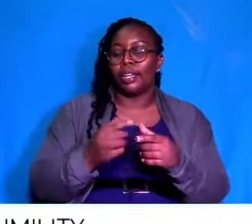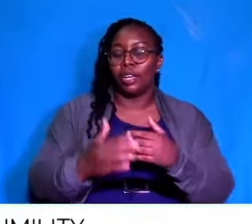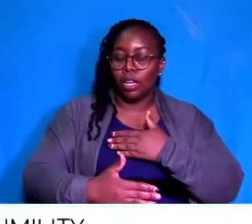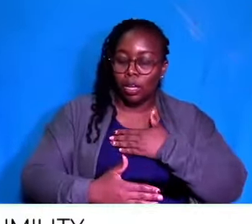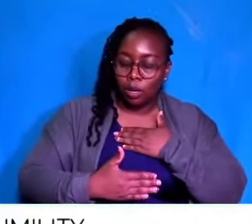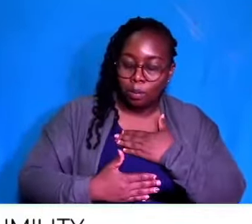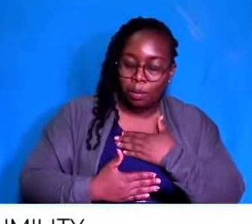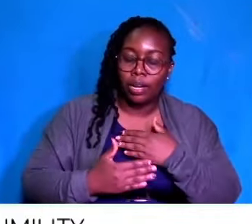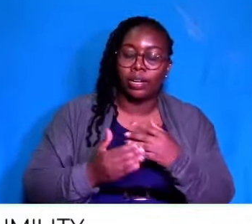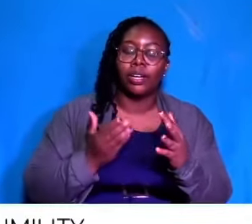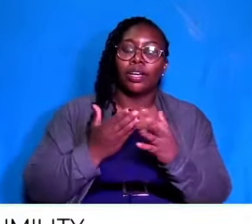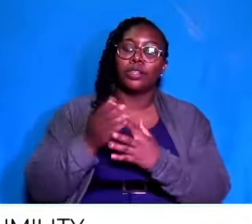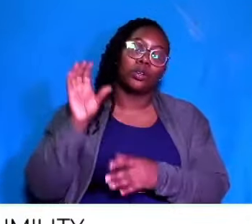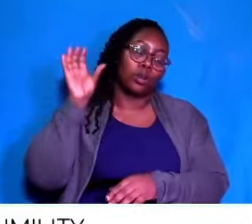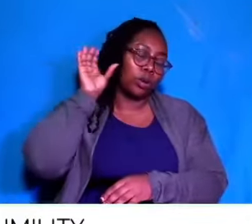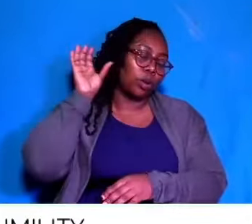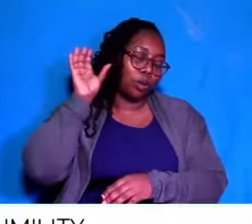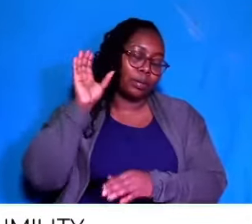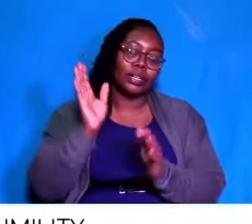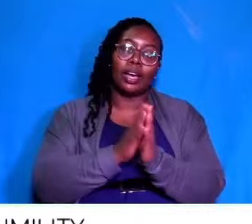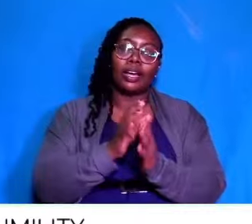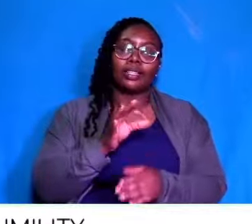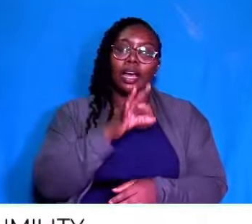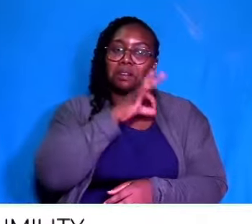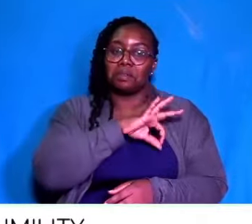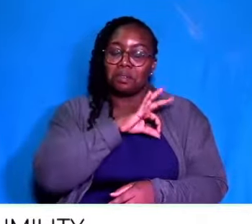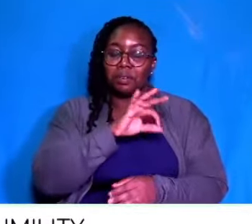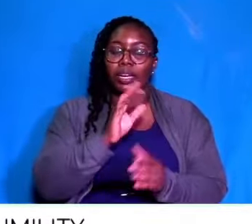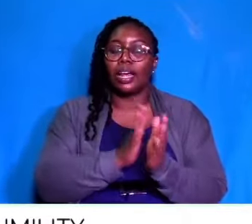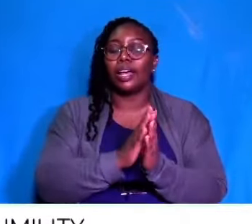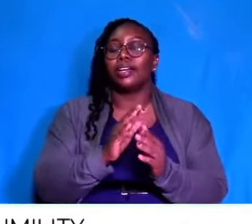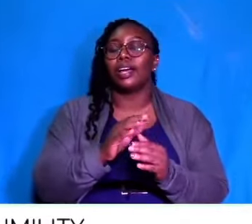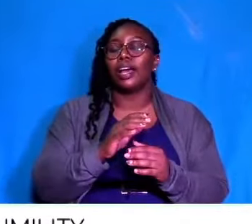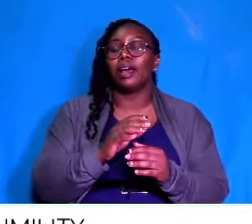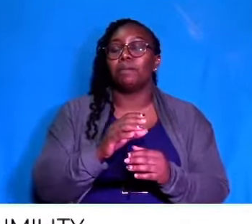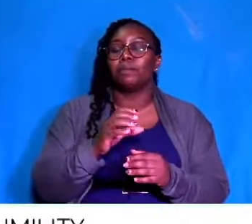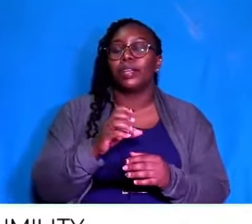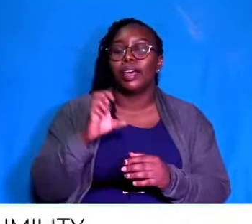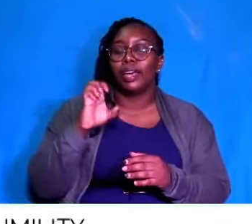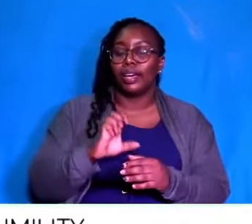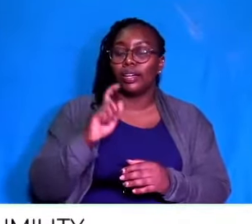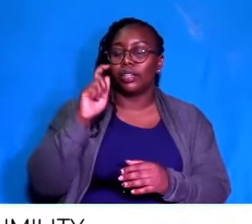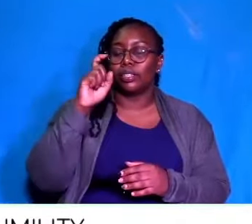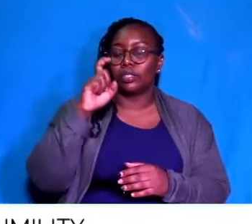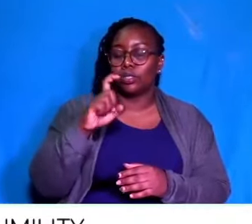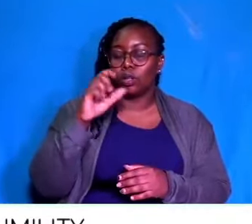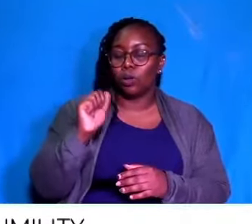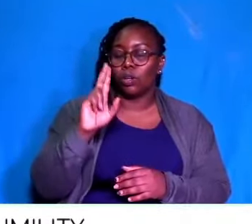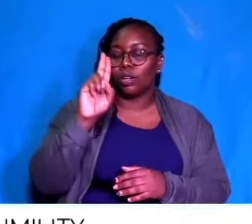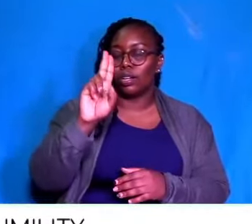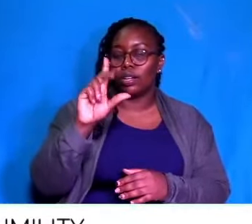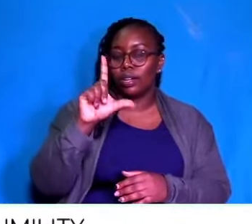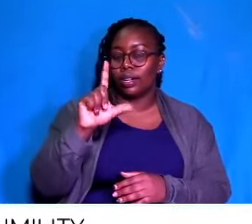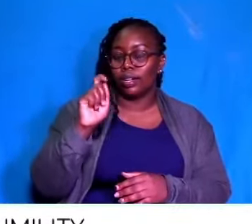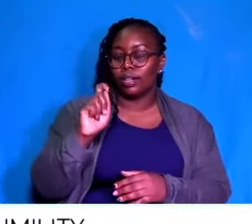which results in reward and exaltation. And why we want to look at juxtapose